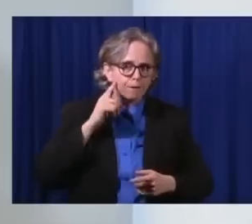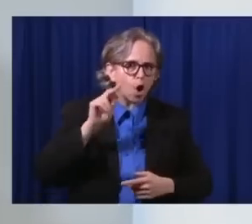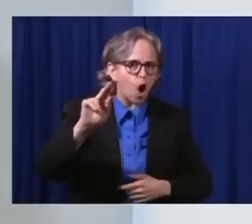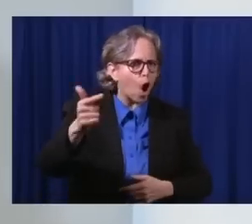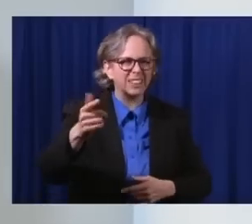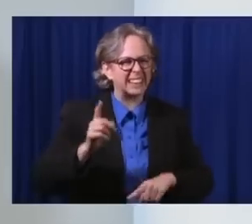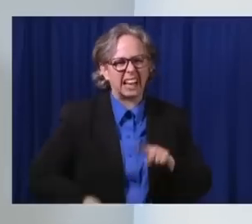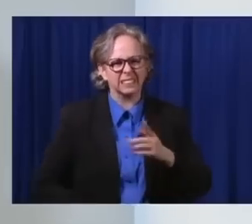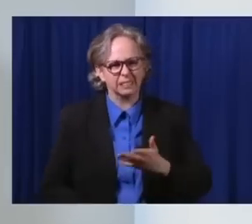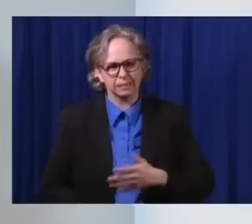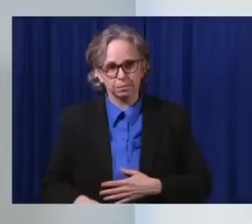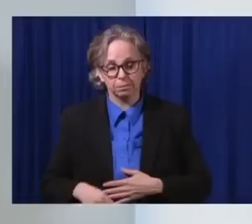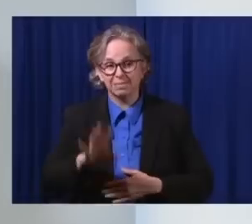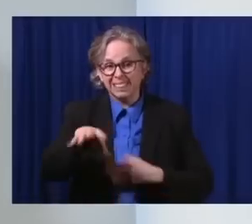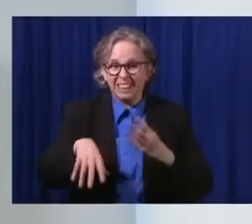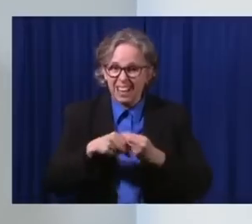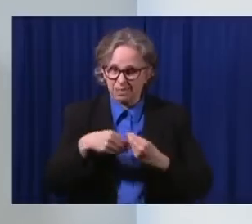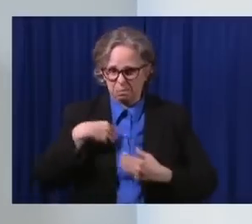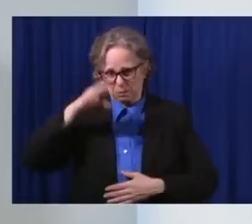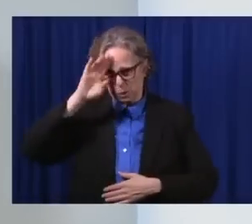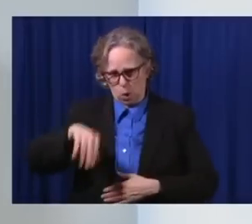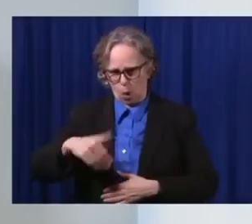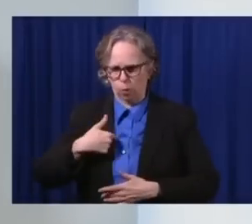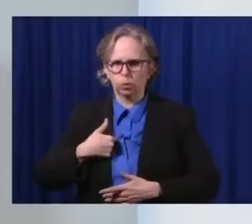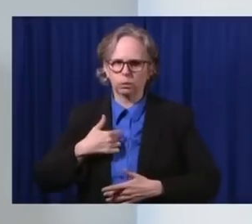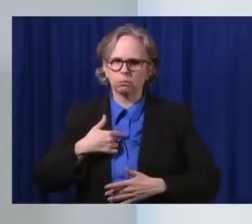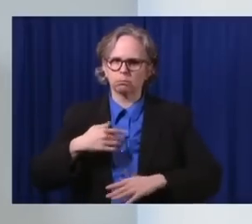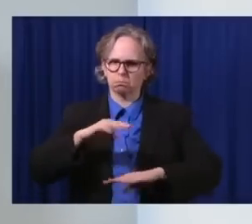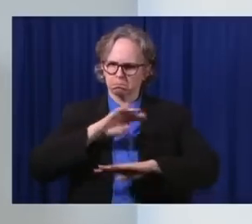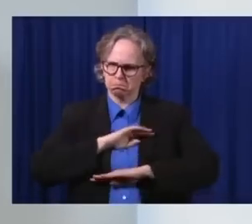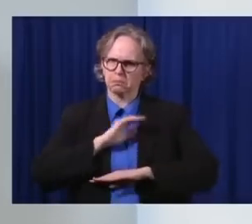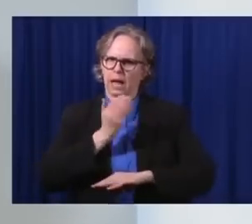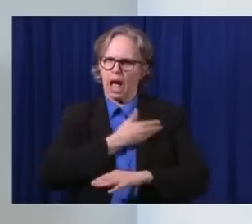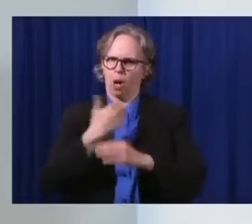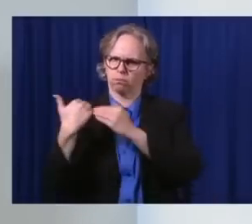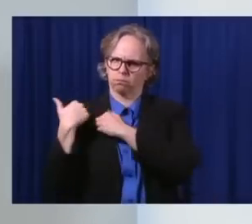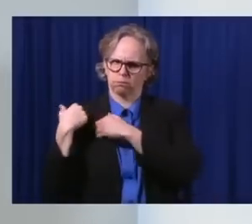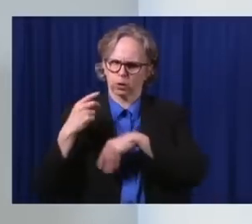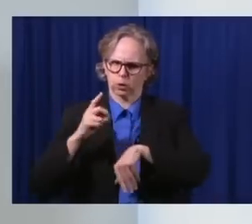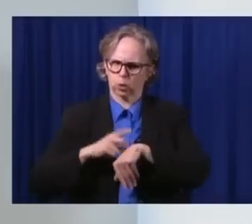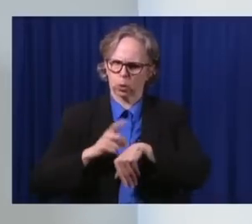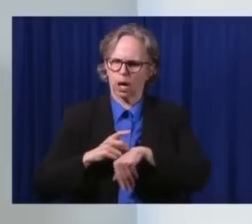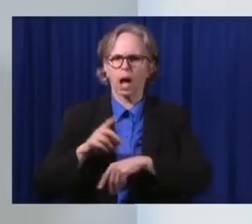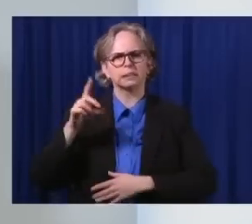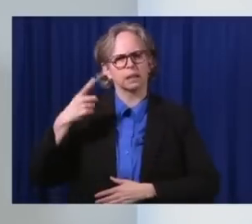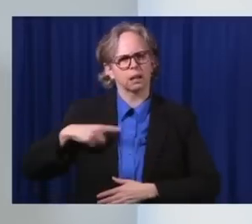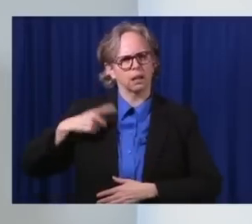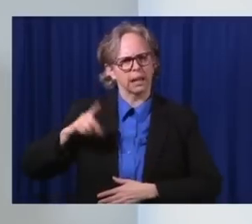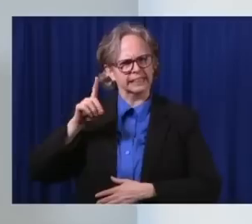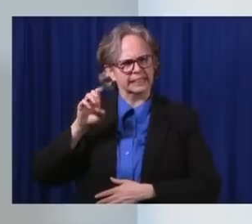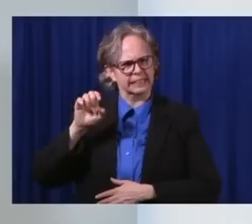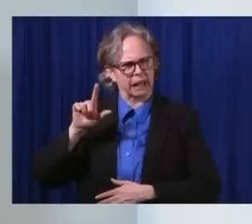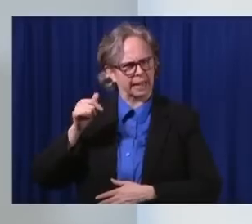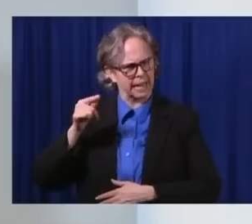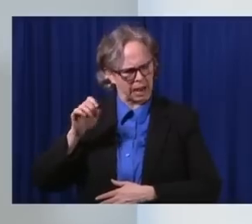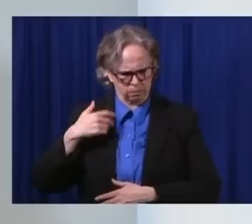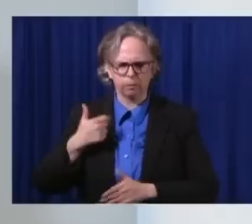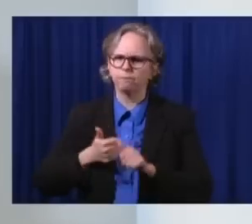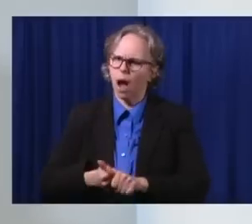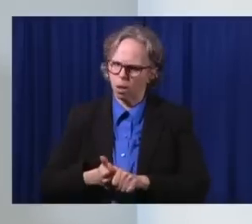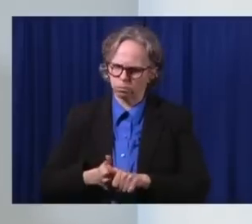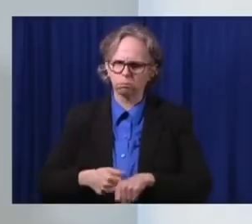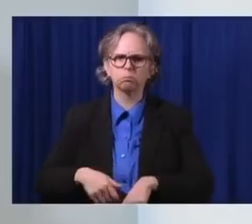sure that whatever we need to do to make sure those electors, the delegate ballots are cast, that we